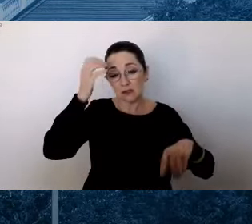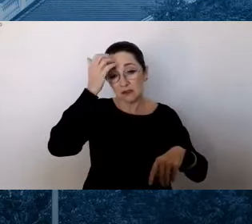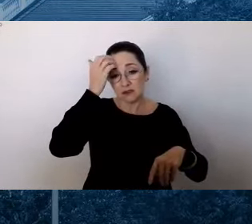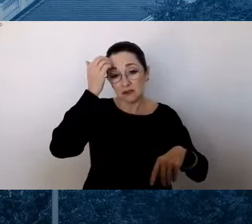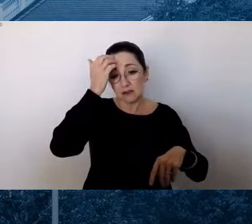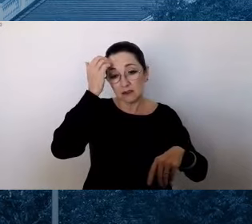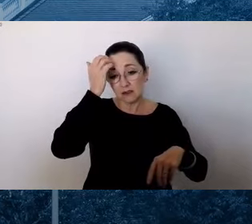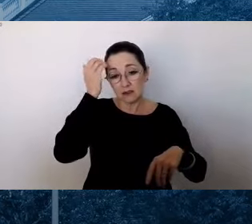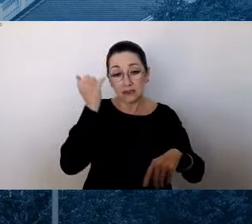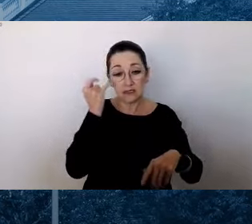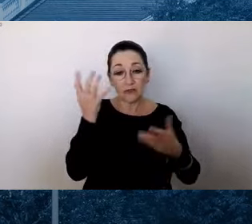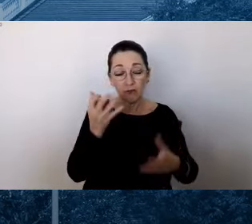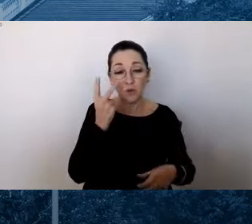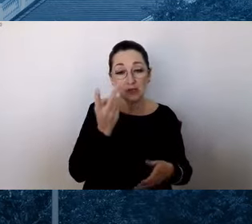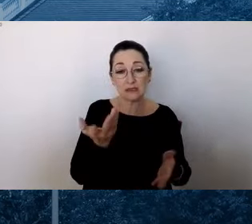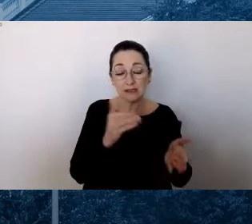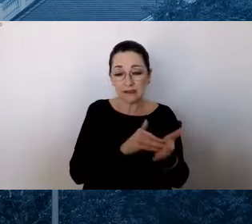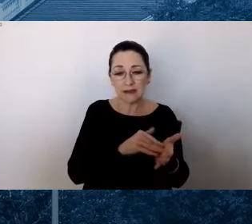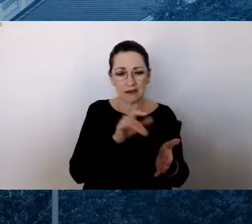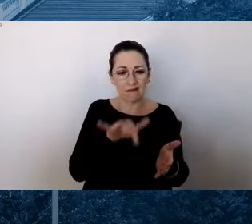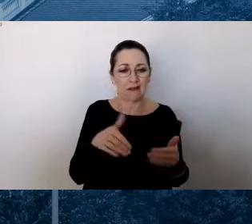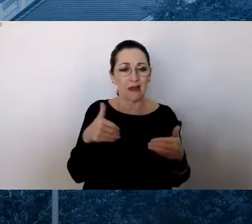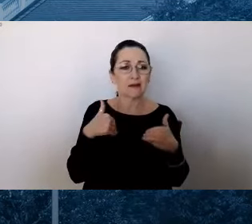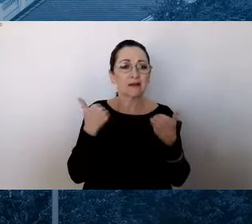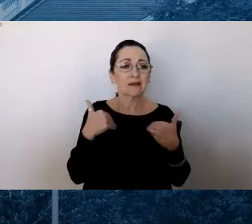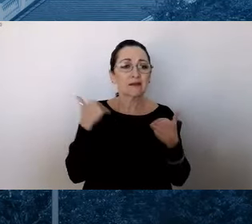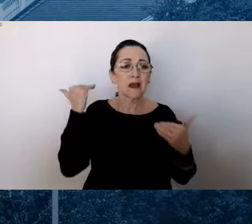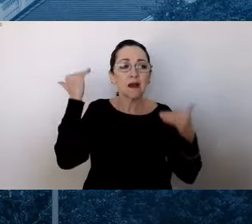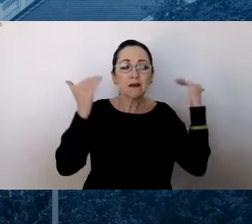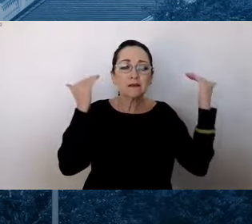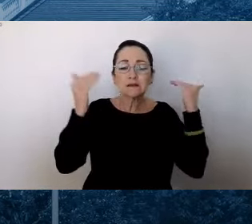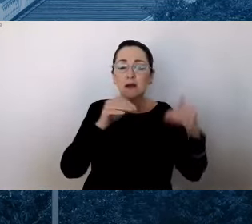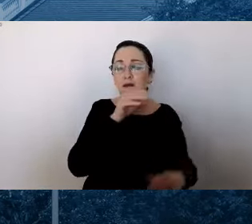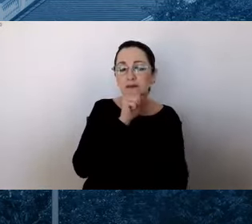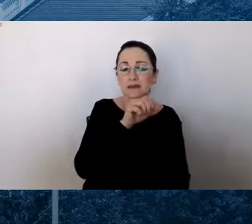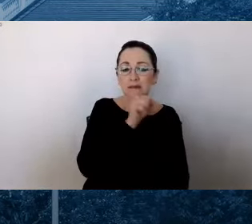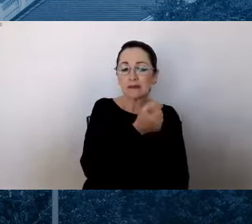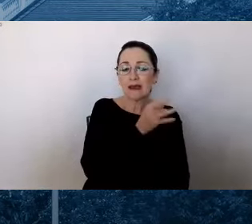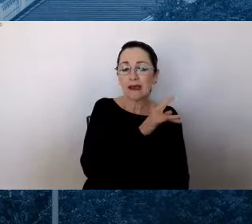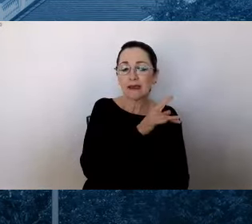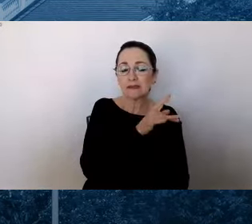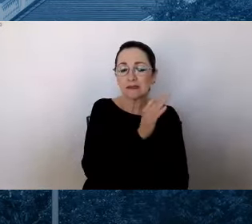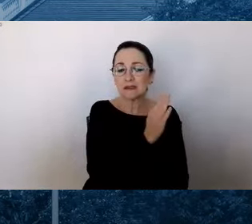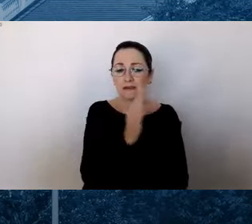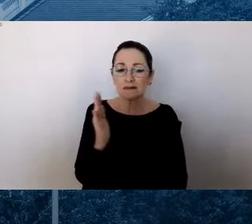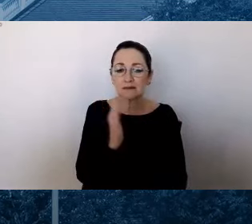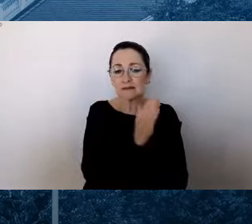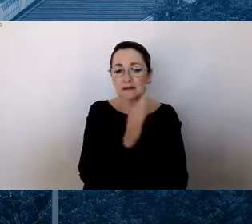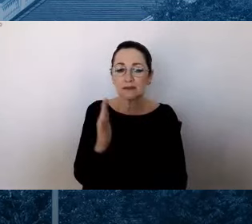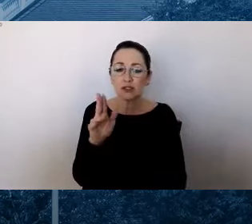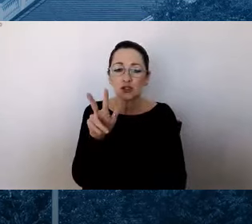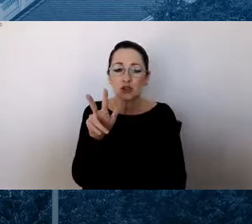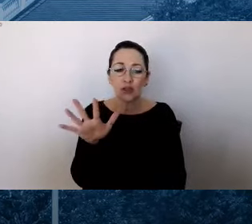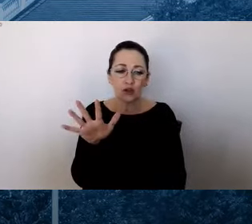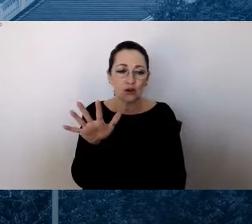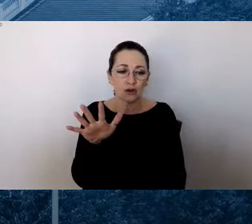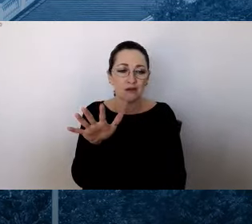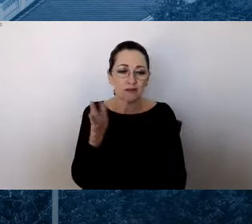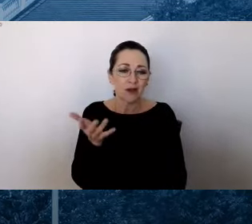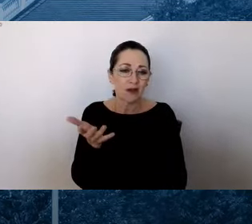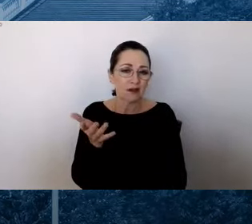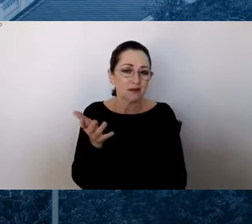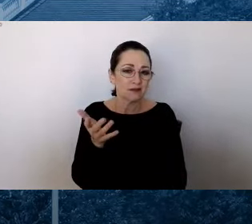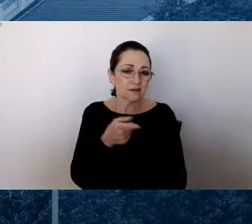again, is that young adult, like 18 to 35-year-olds. And they hover around 50%